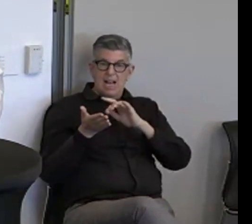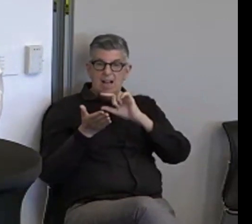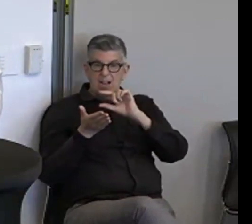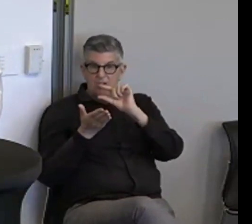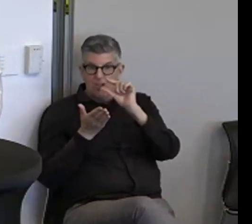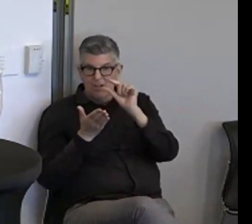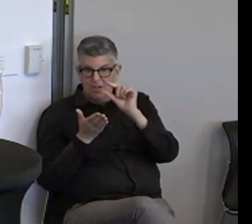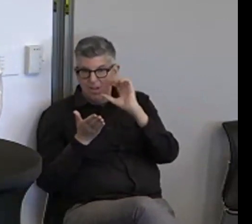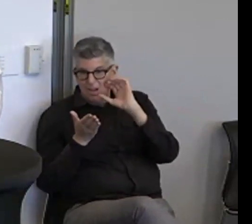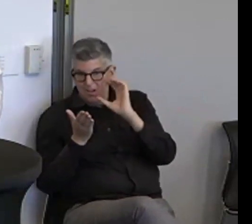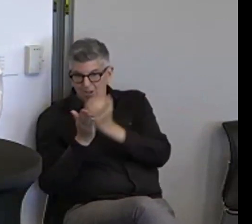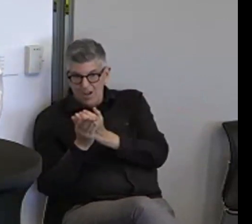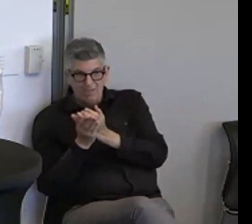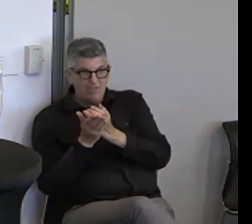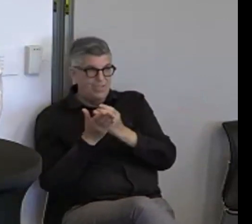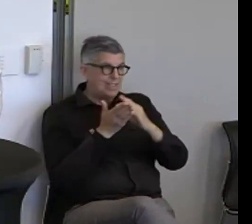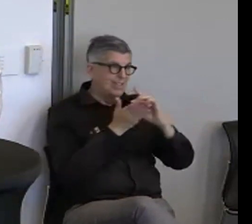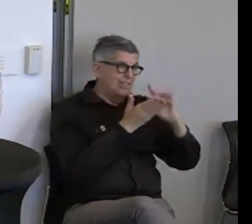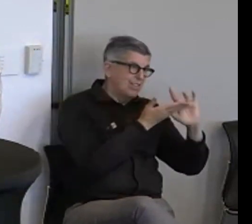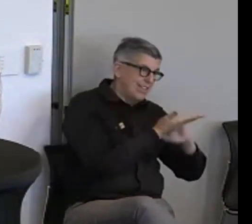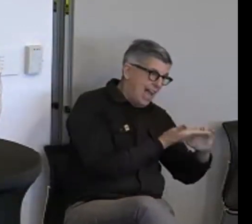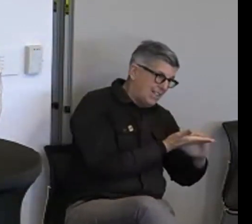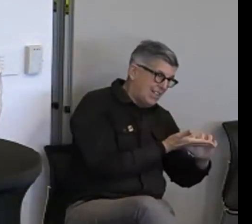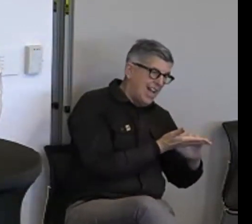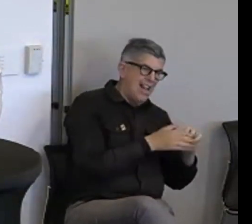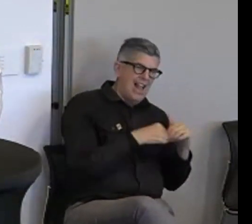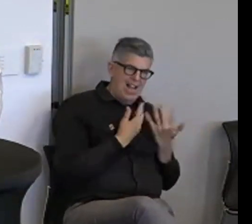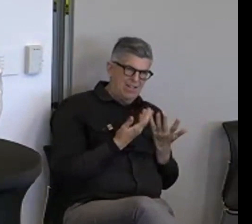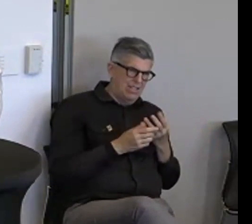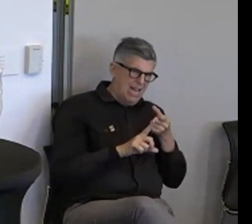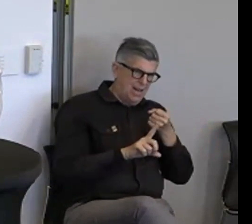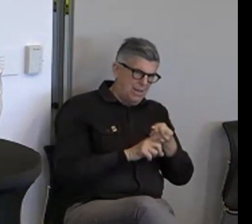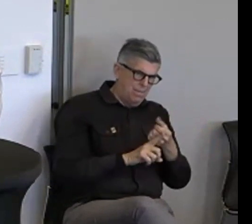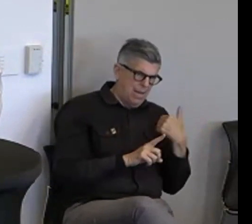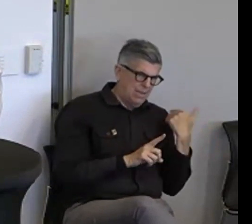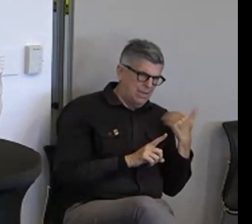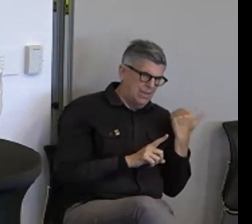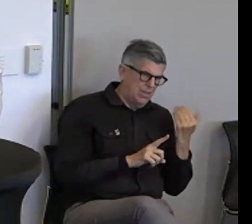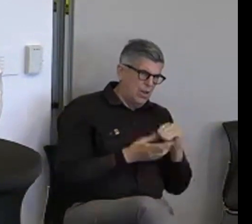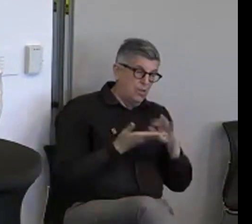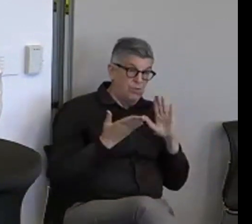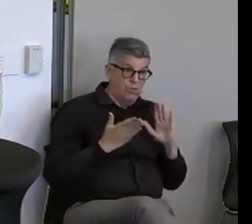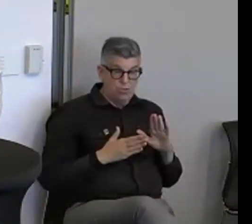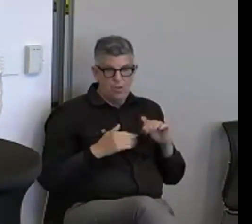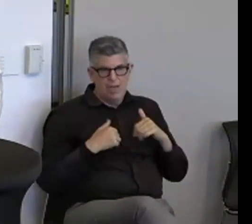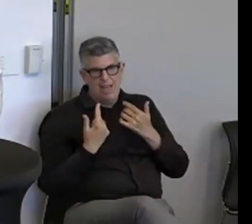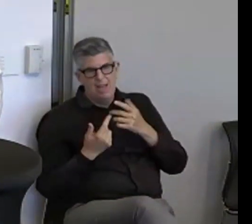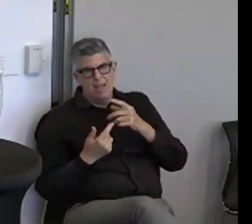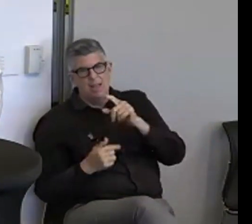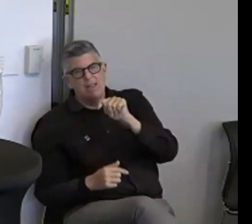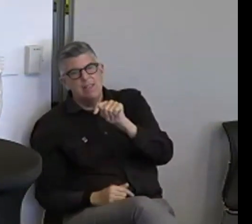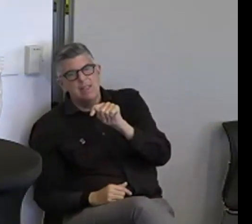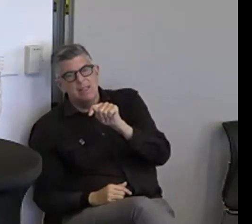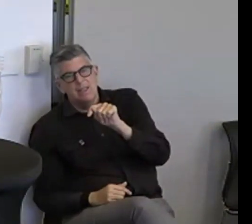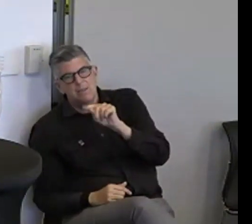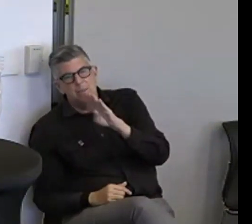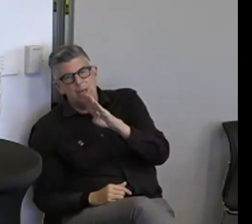students when they're available or when they're not available? And how are TVIs